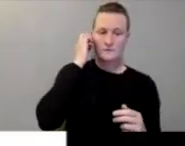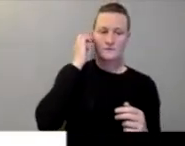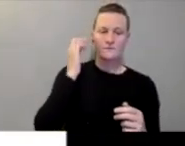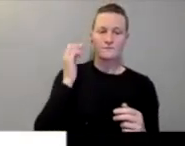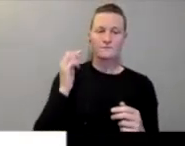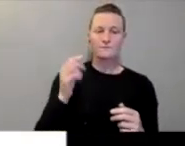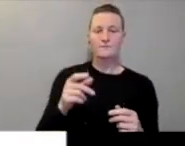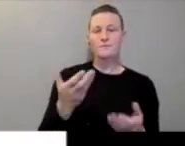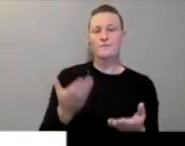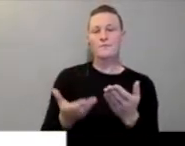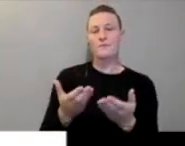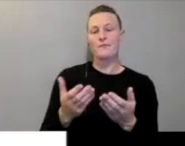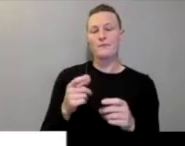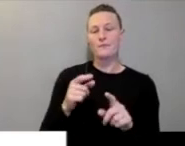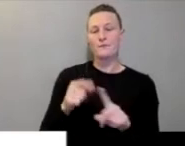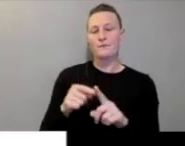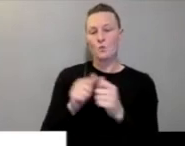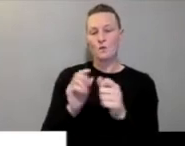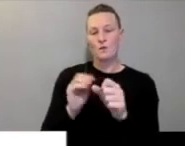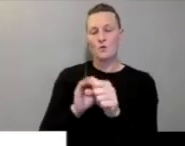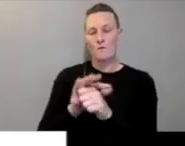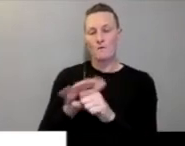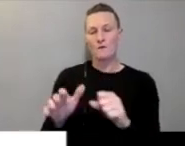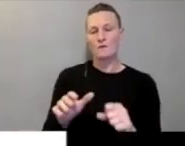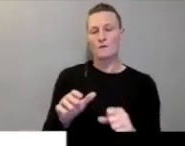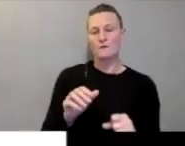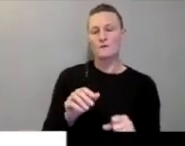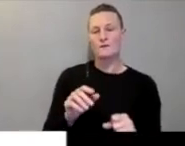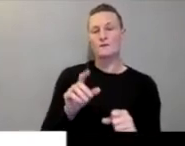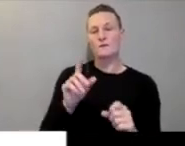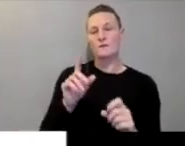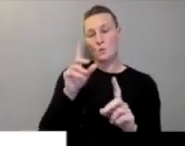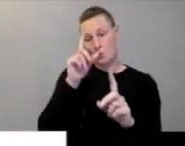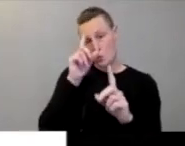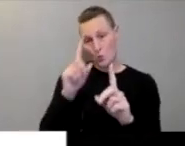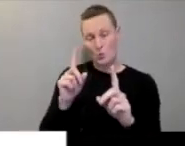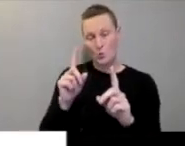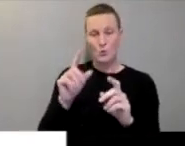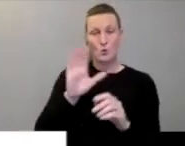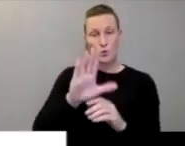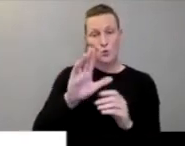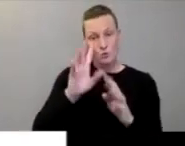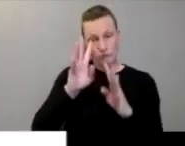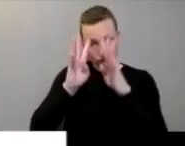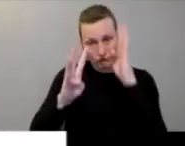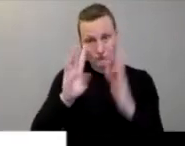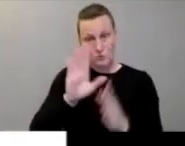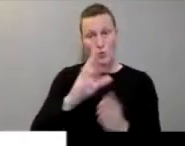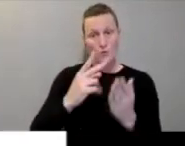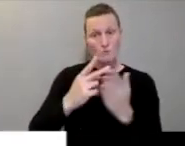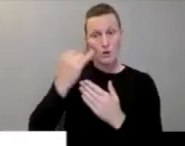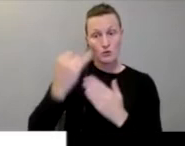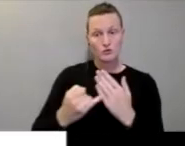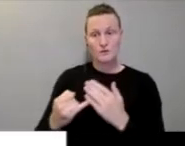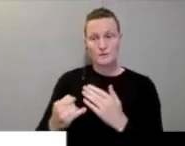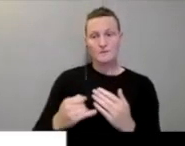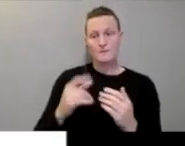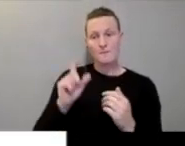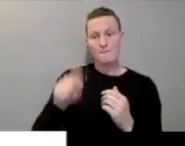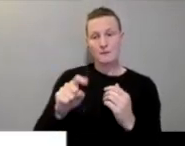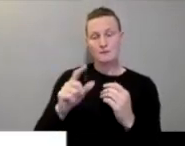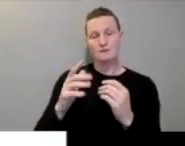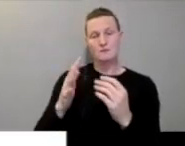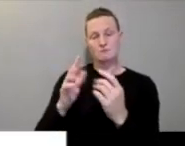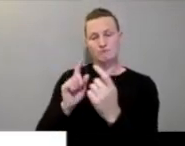is that it is very it is quite social distance friendly in that it's very scalable. It can be